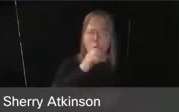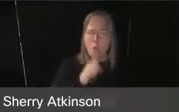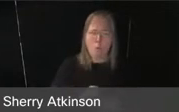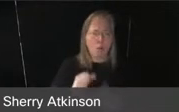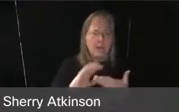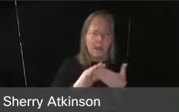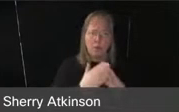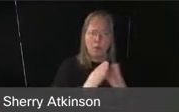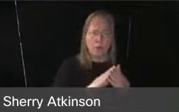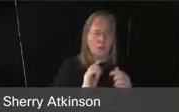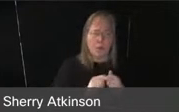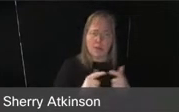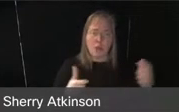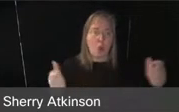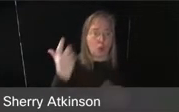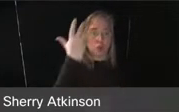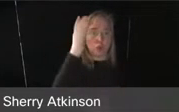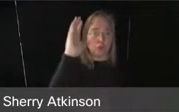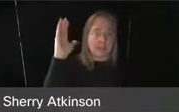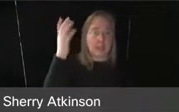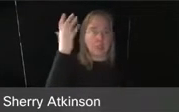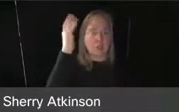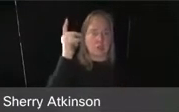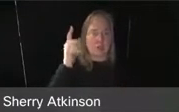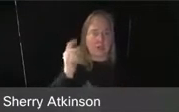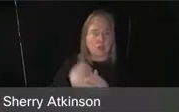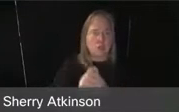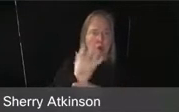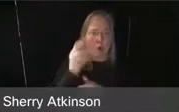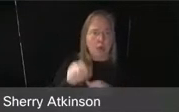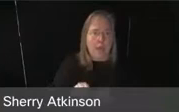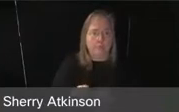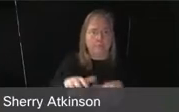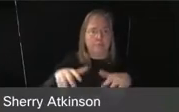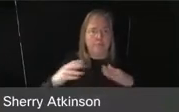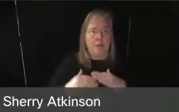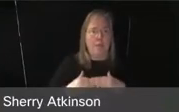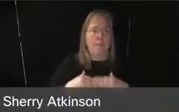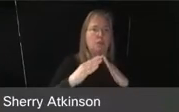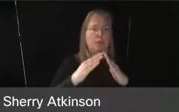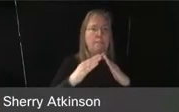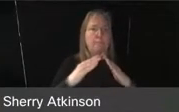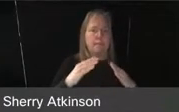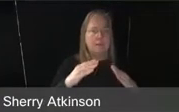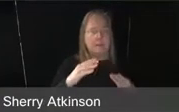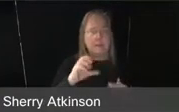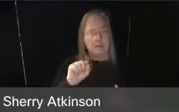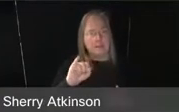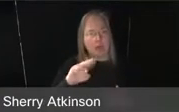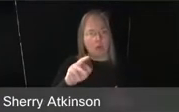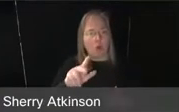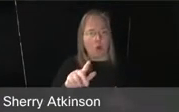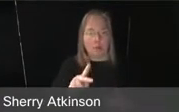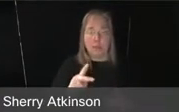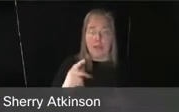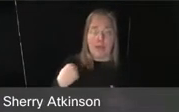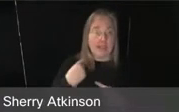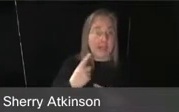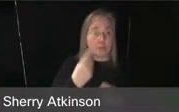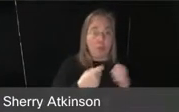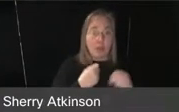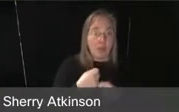the trees uproot the sidewalks and have some concern. In the last year and a half or so, in order to stretch